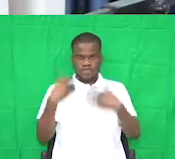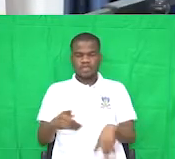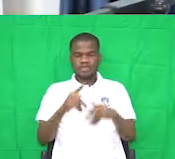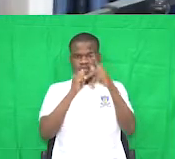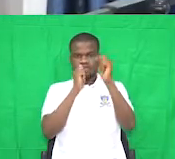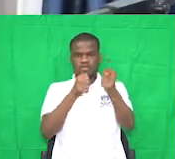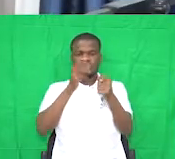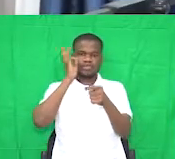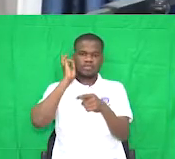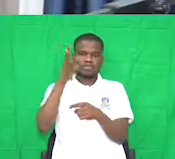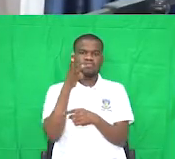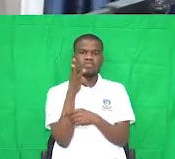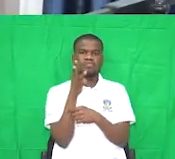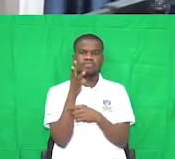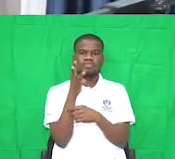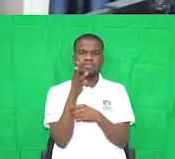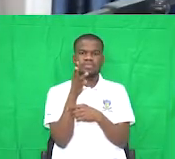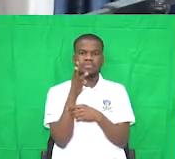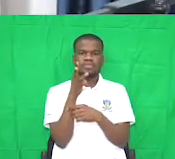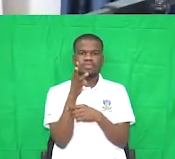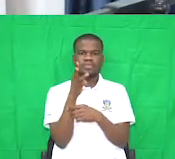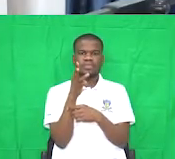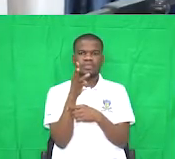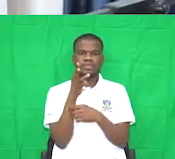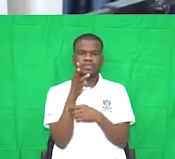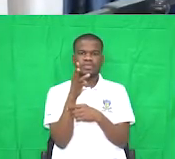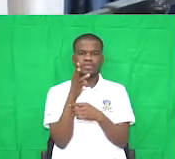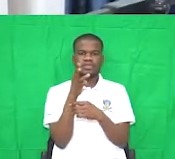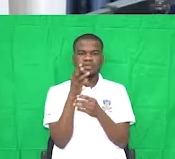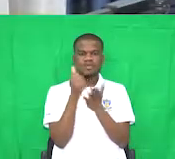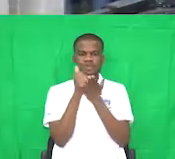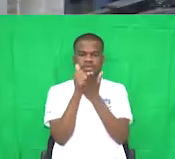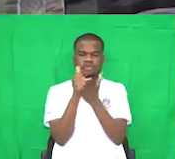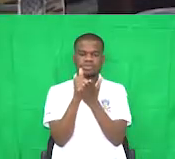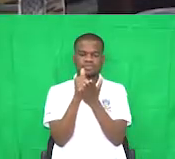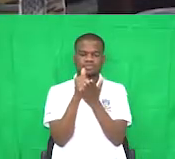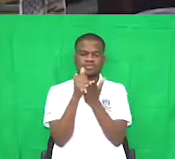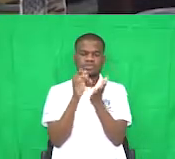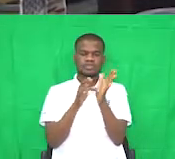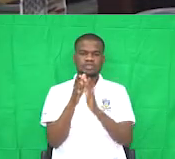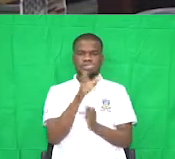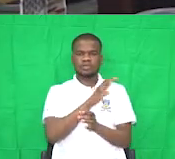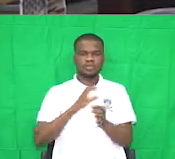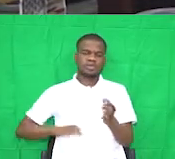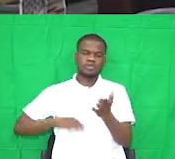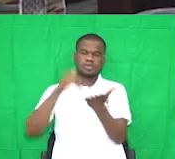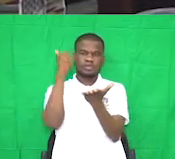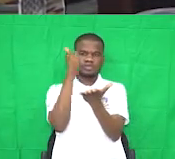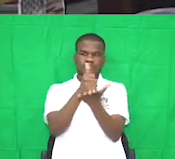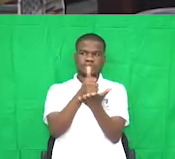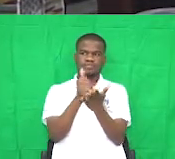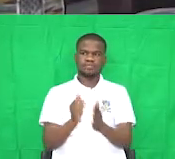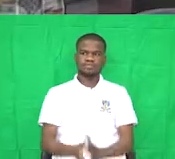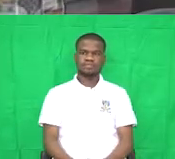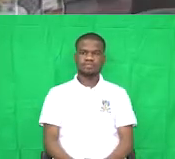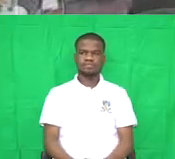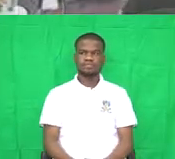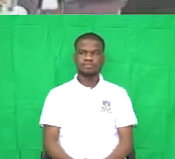your eternal and glorious kingdom. These things we ask through Jesus Christ our Lord. Amen.